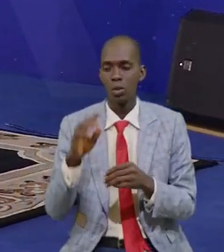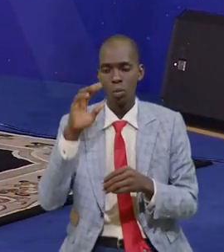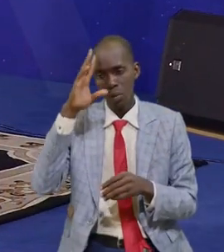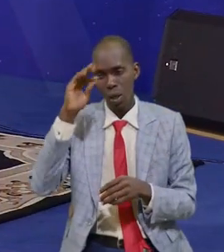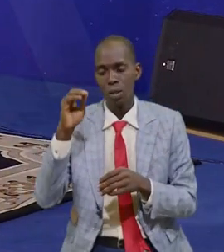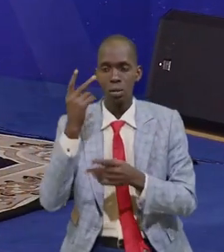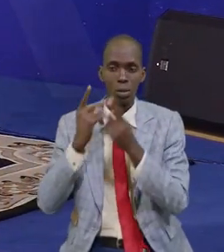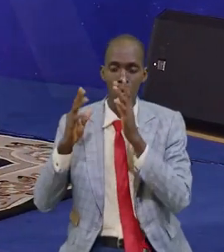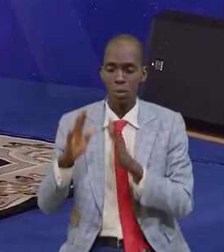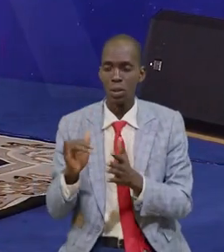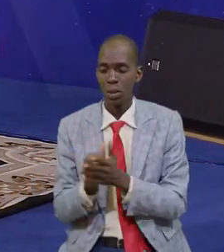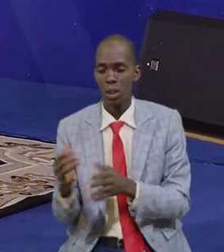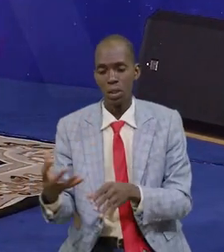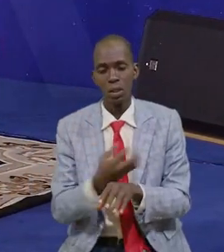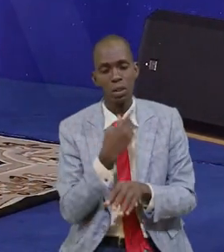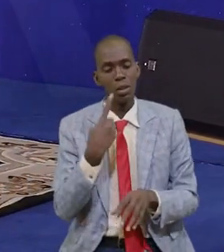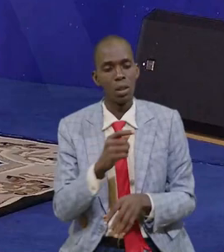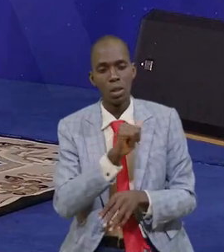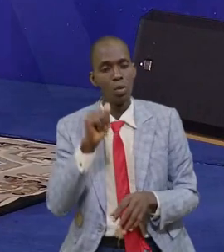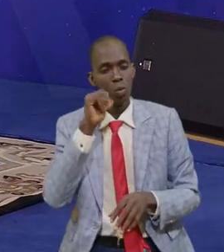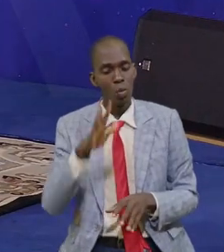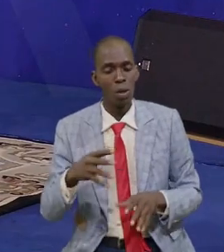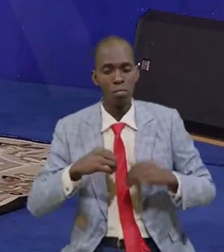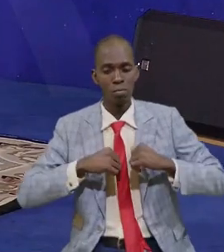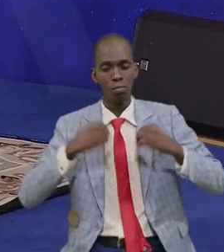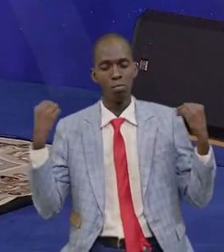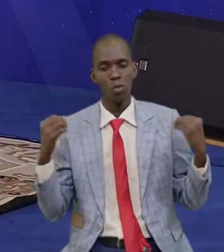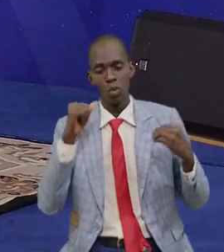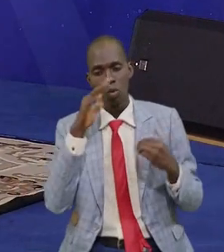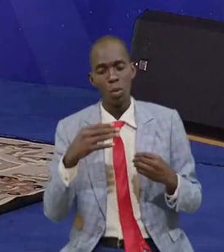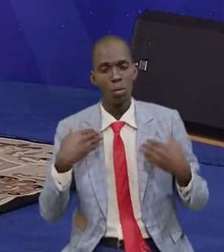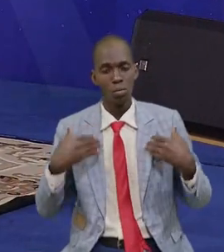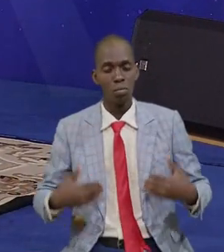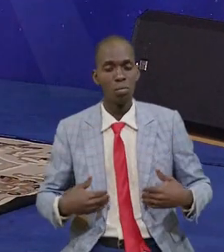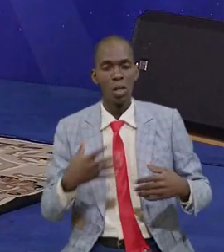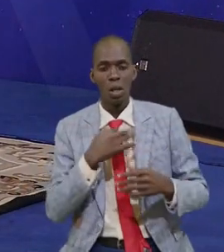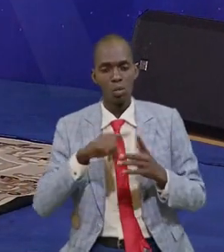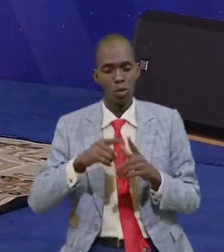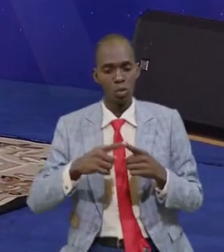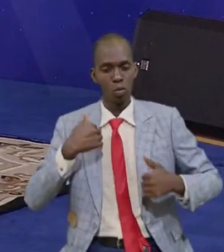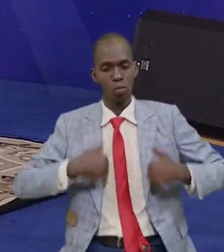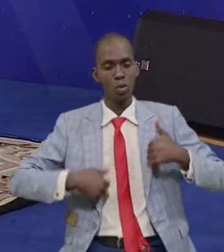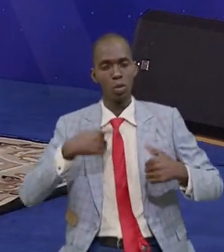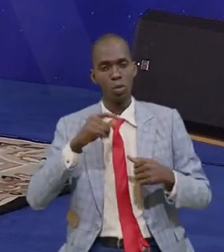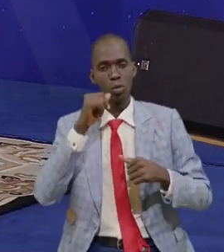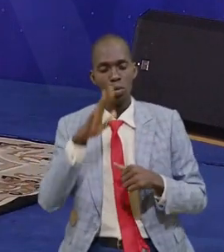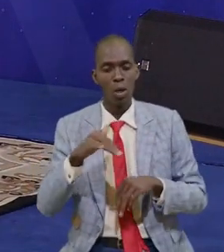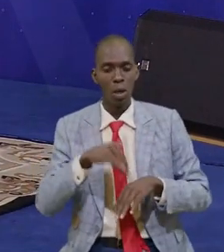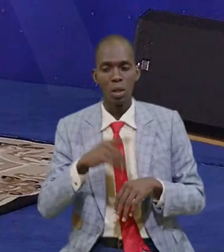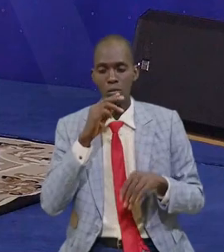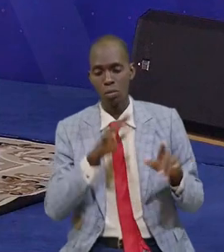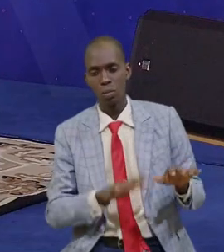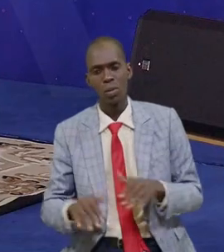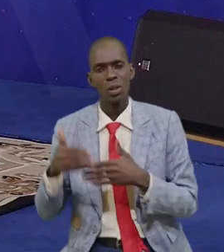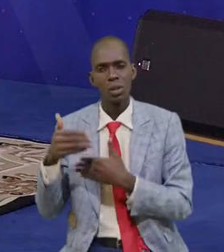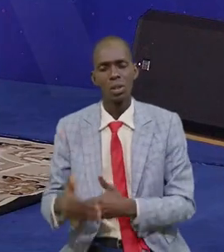woman and is washing the woman at the riverside? Those are not prophets of God. They're still back in, even in